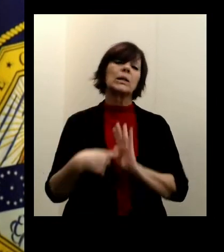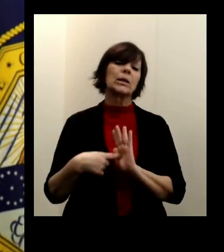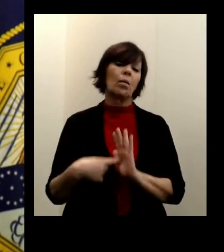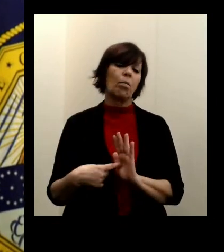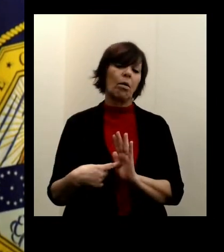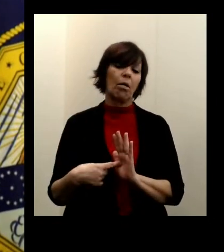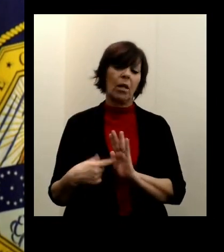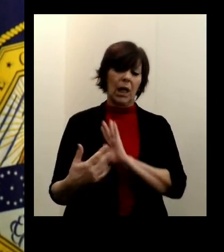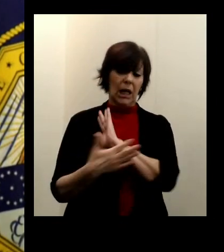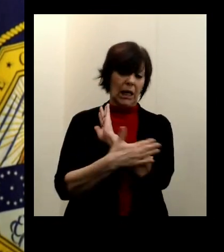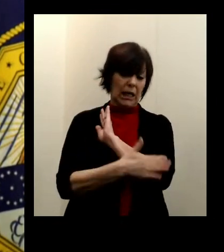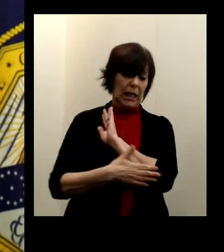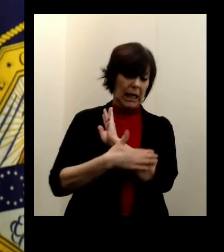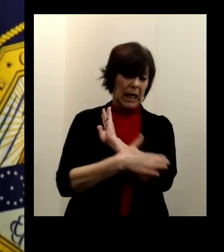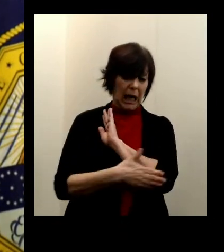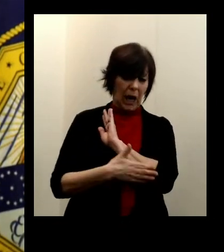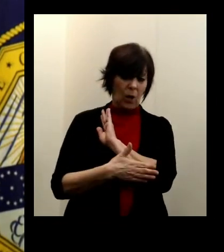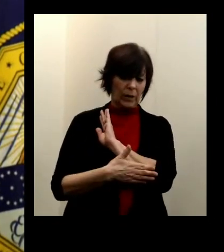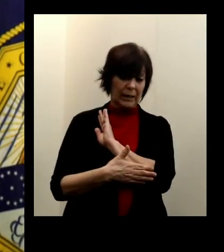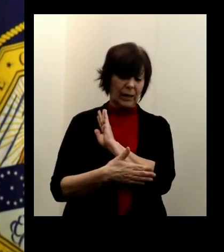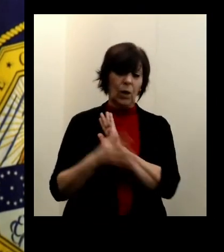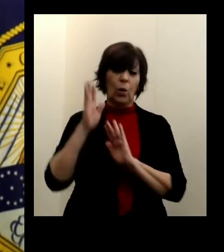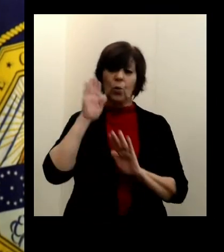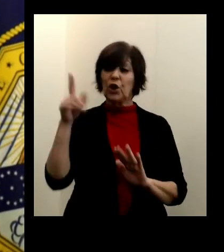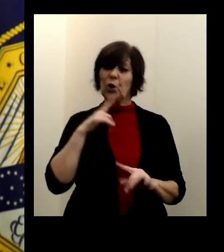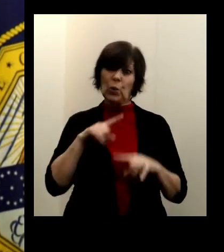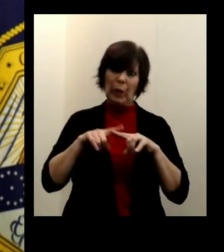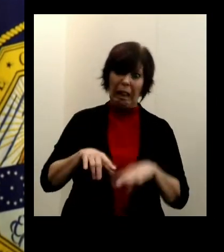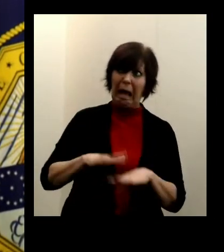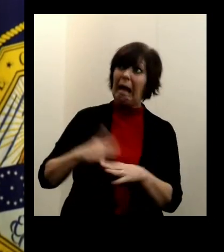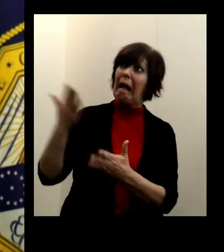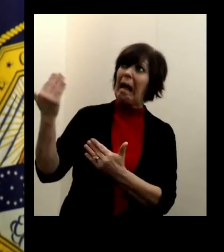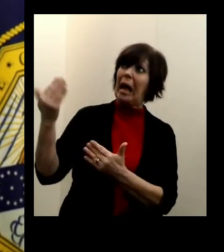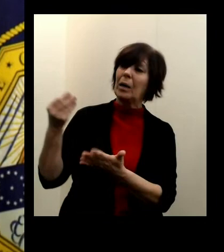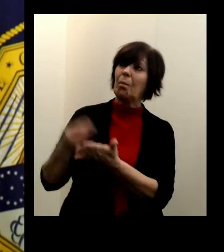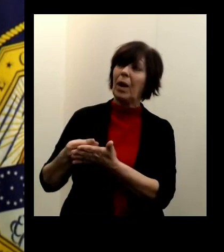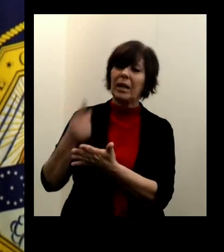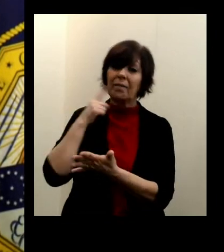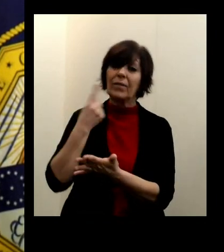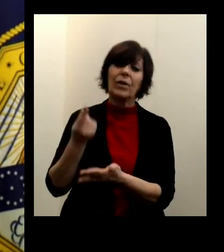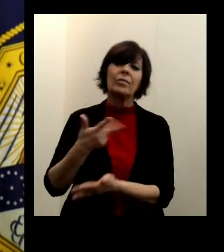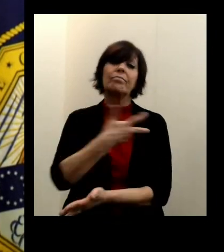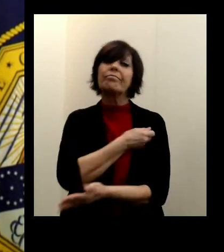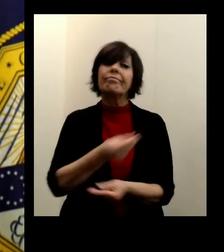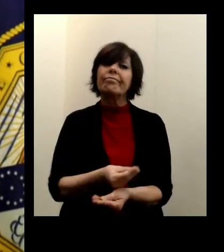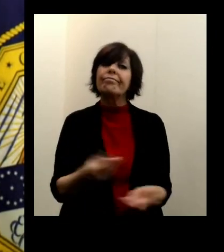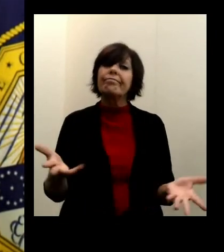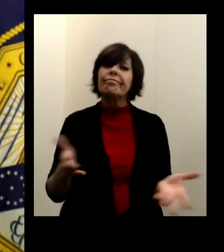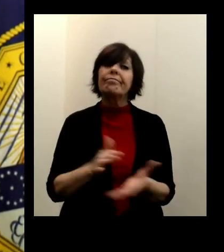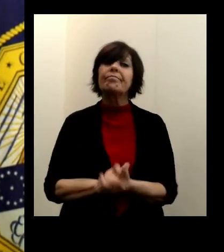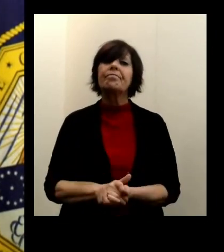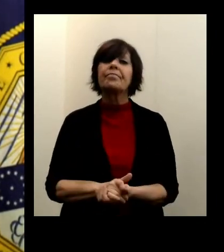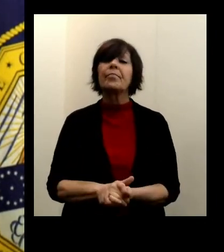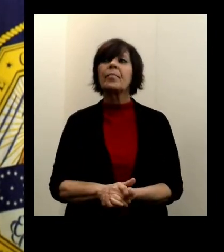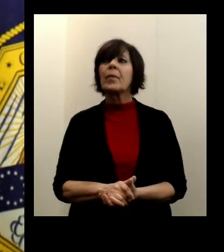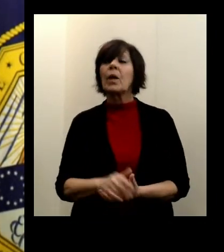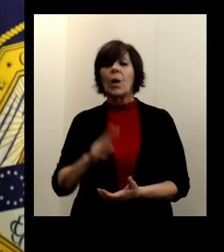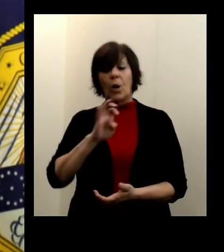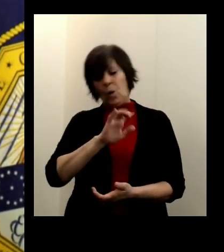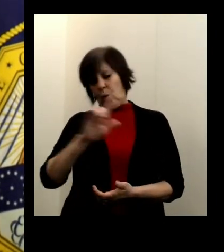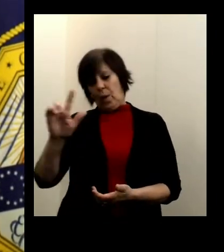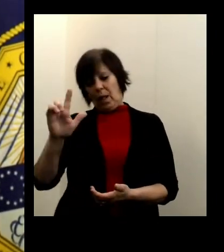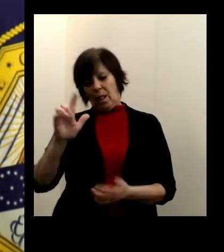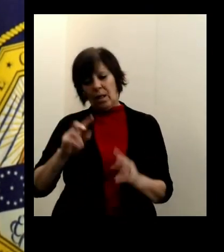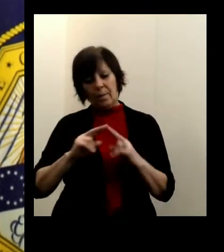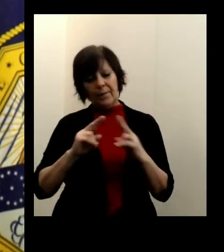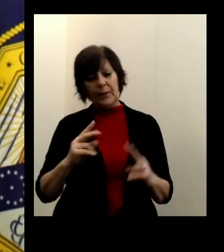the county in any way relying on more aid in any way to assist with the vaccine distribution? Well, I'm very disappointed to see